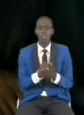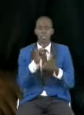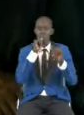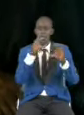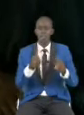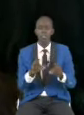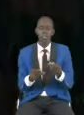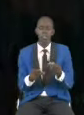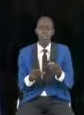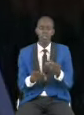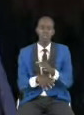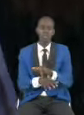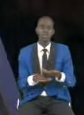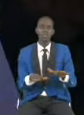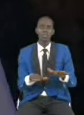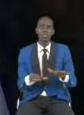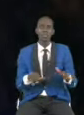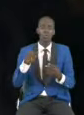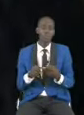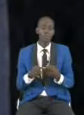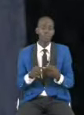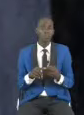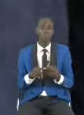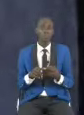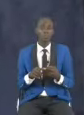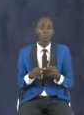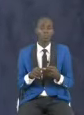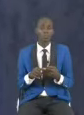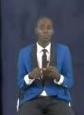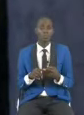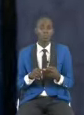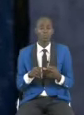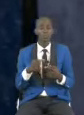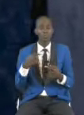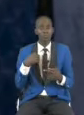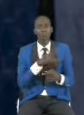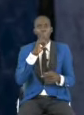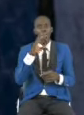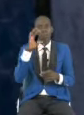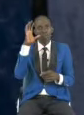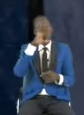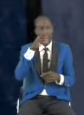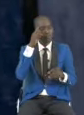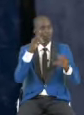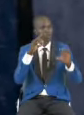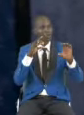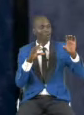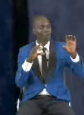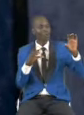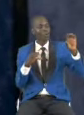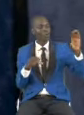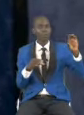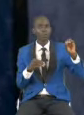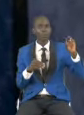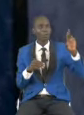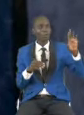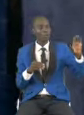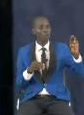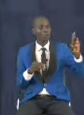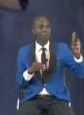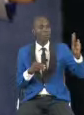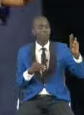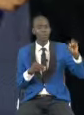You know what they did? They said, we're looking for the cucumbers of Egypt. We're looking for the onions of Egypt. They said,